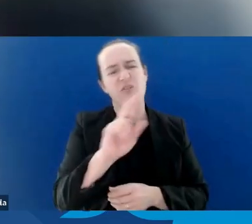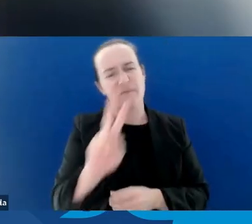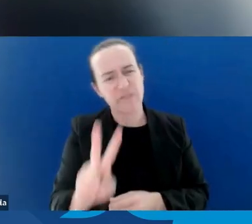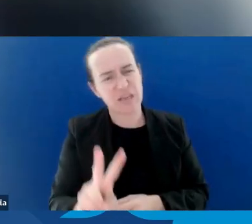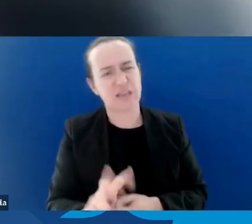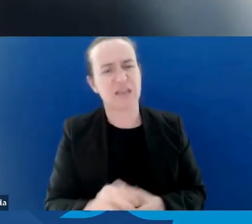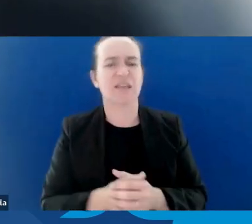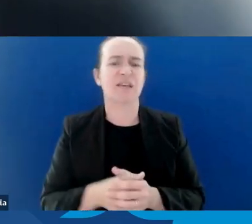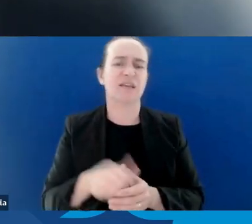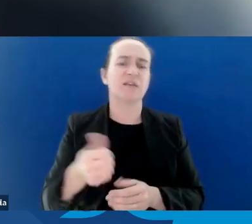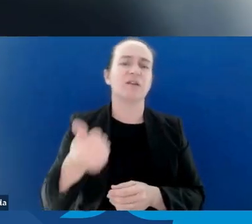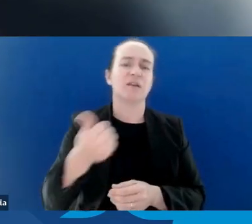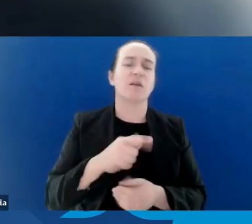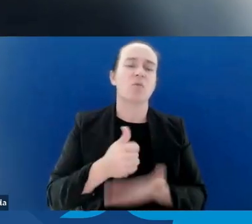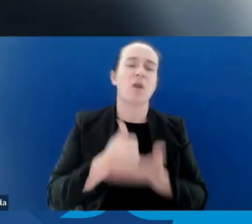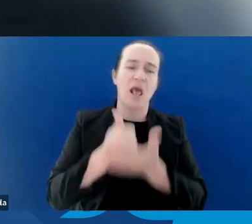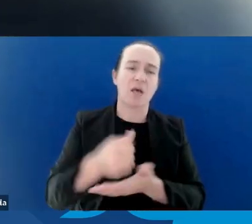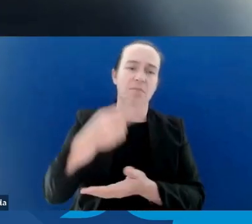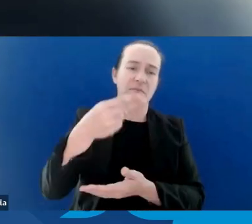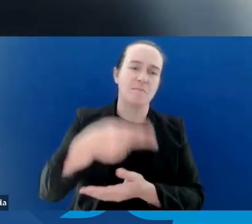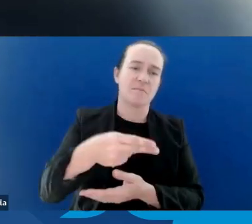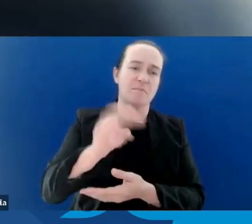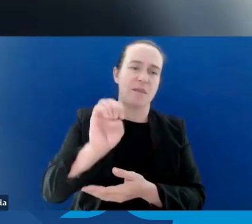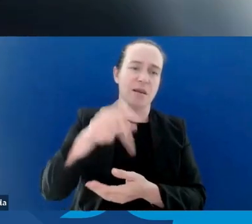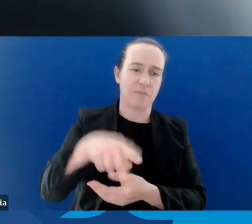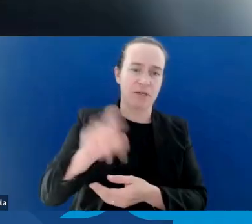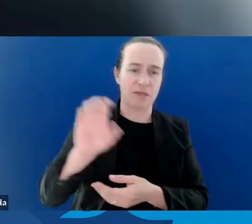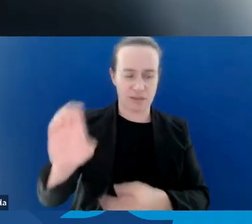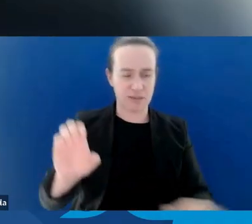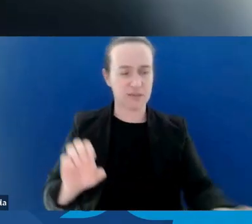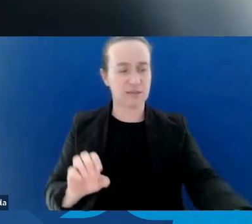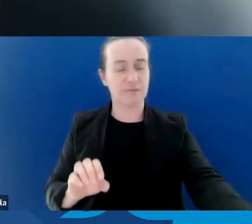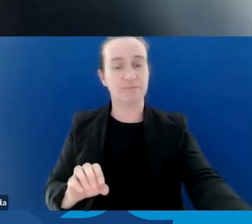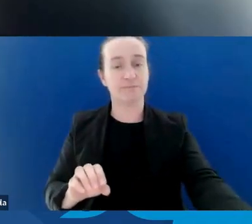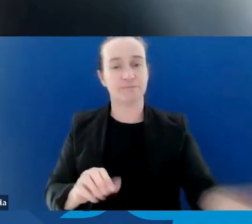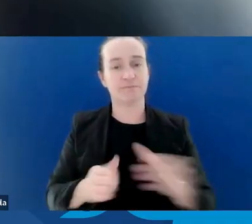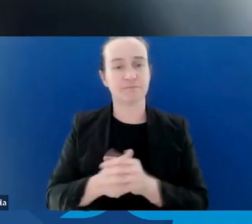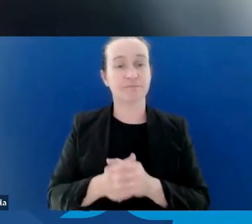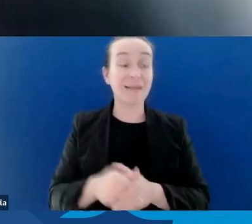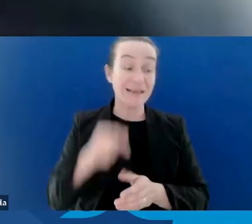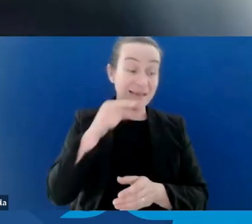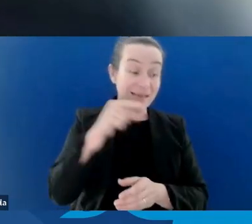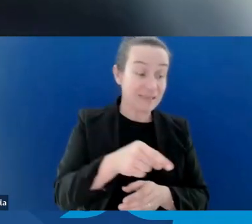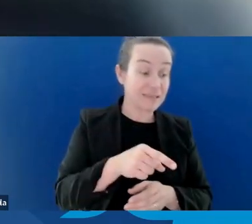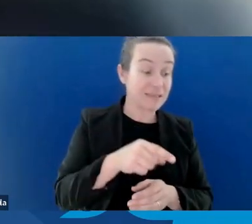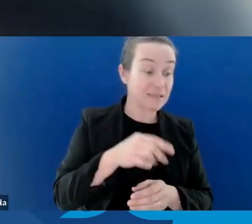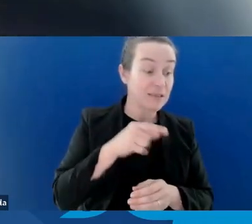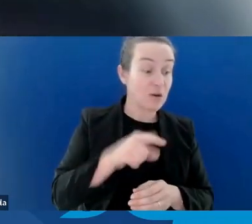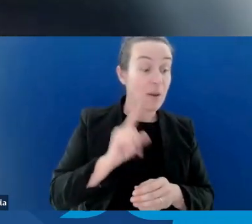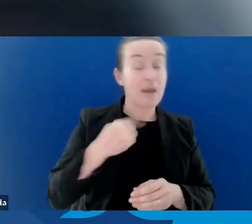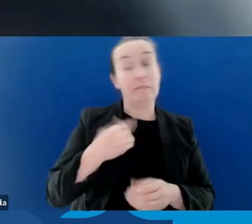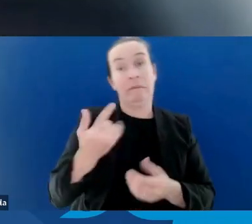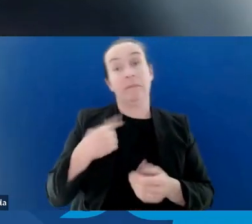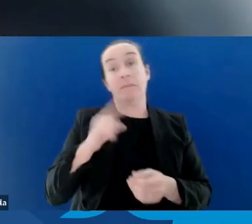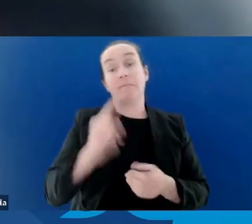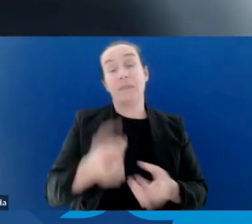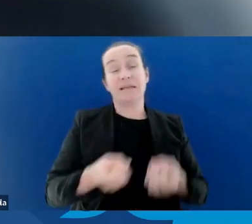treat hepatitis C. Providing needles and OST is going to be a lot cheaper than providing a lifetime supply of